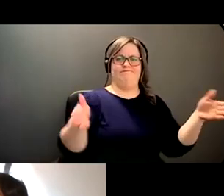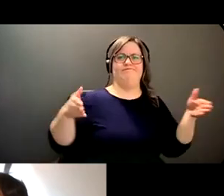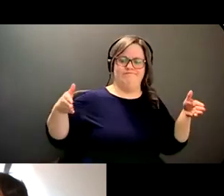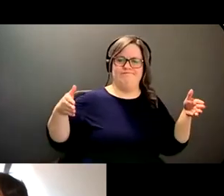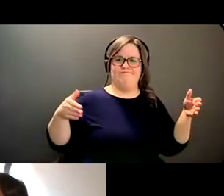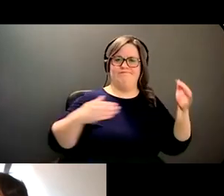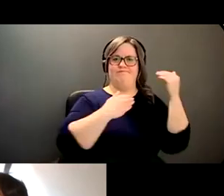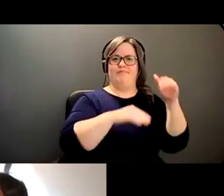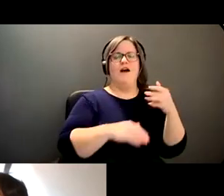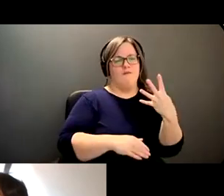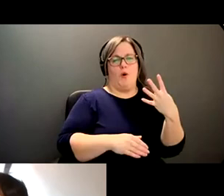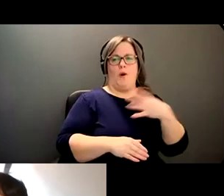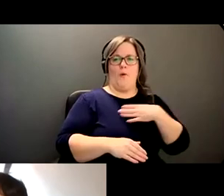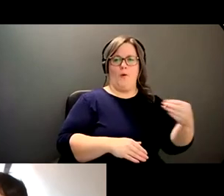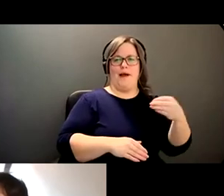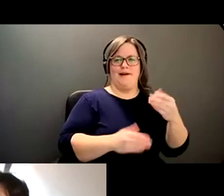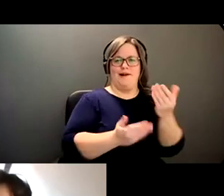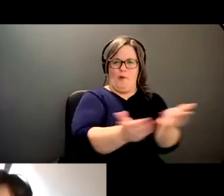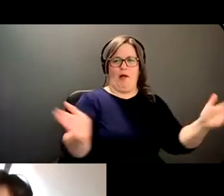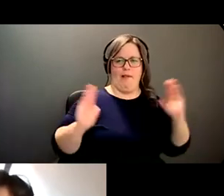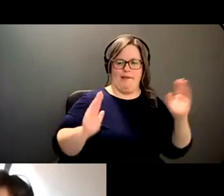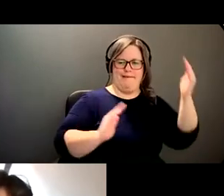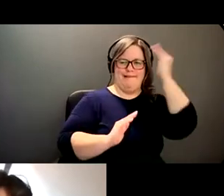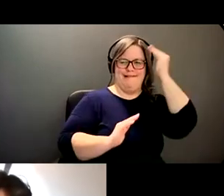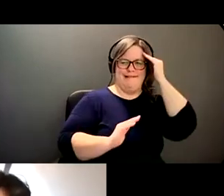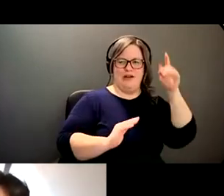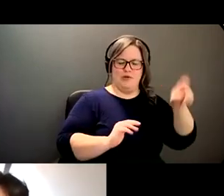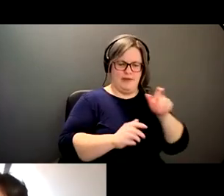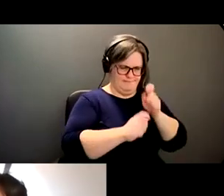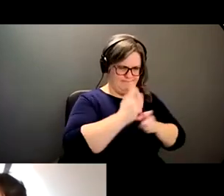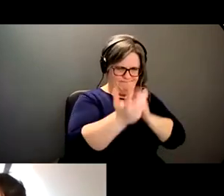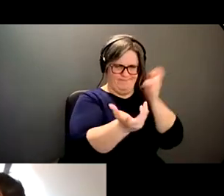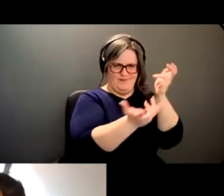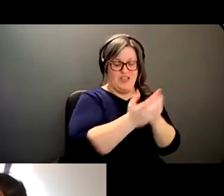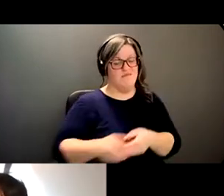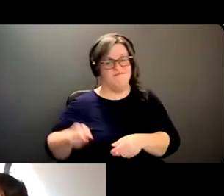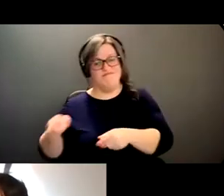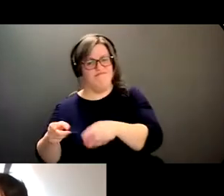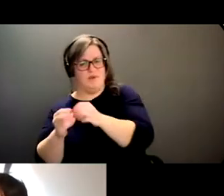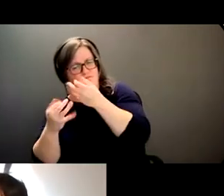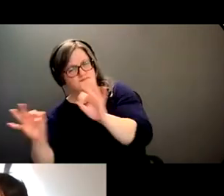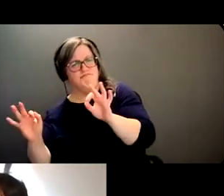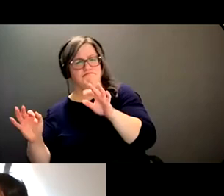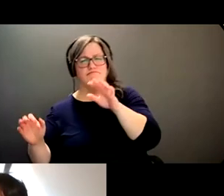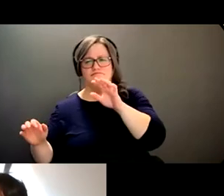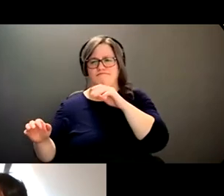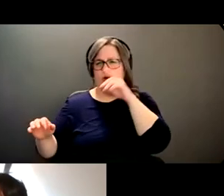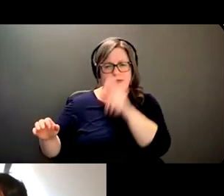reframe or edit your pieces in that space. And so,